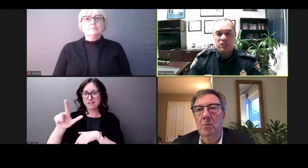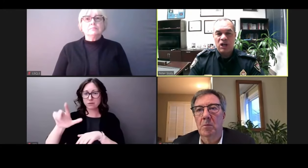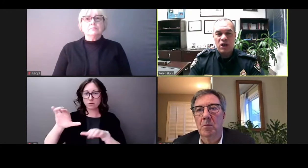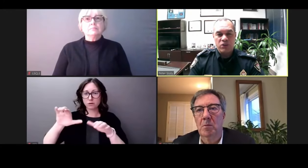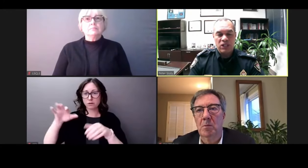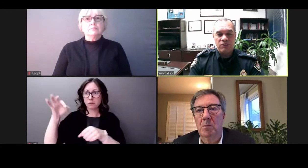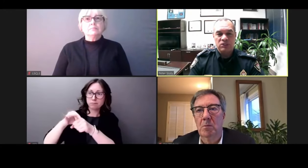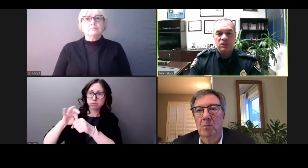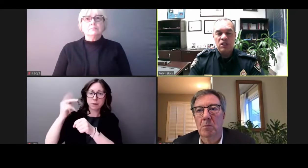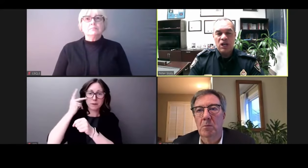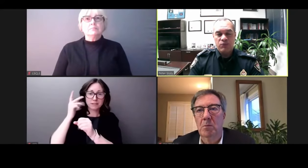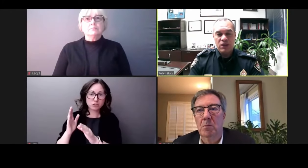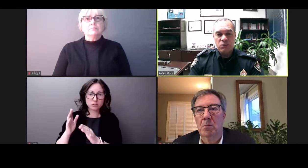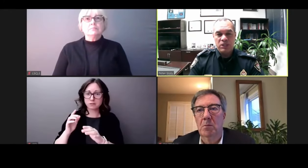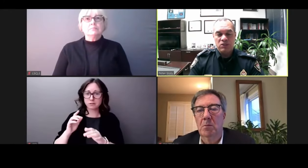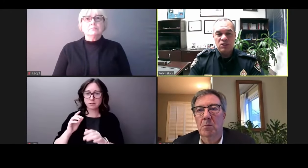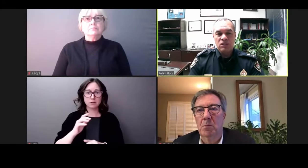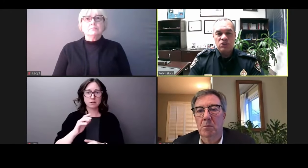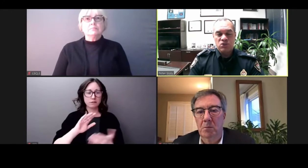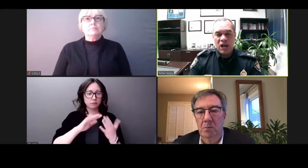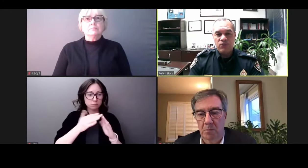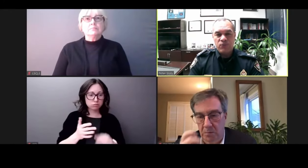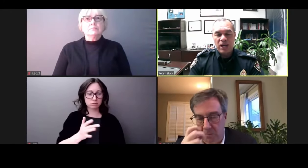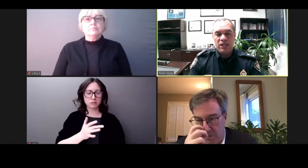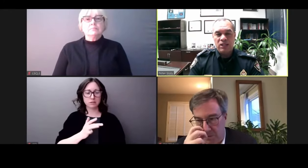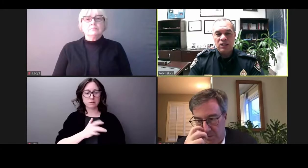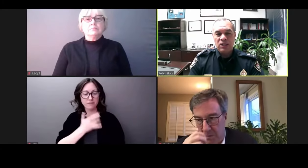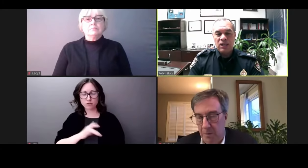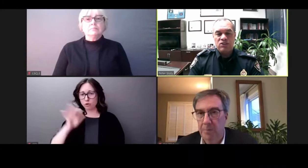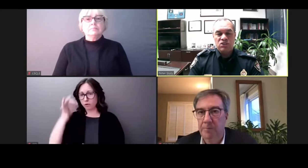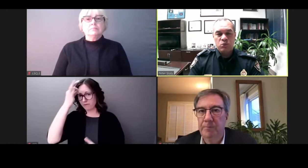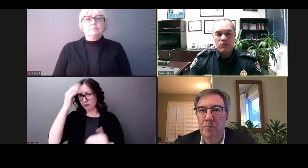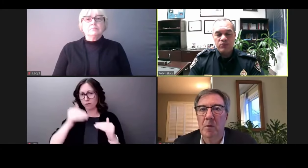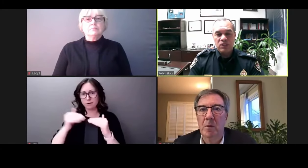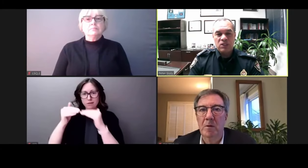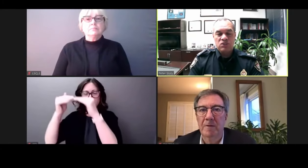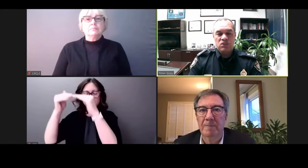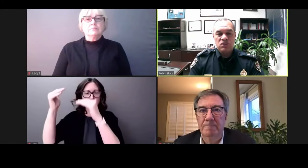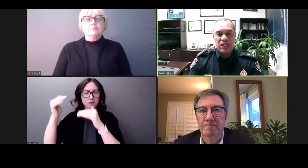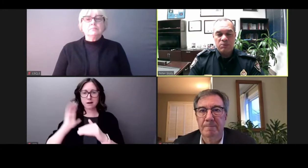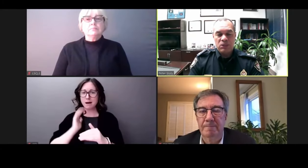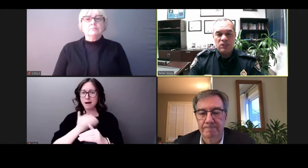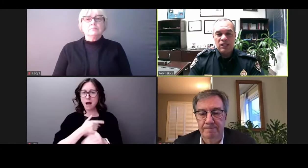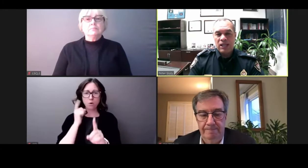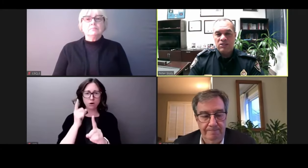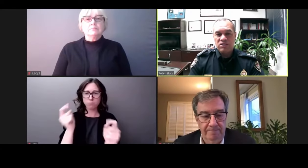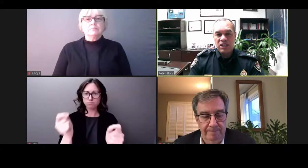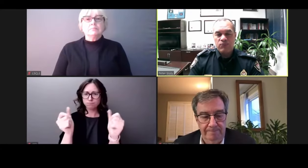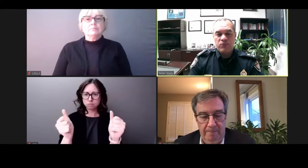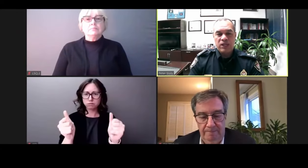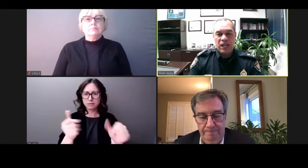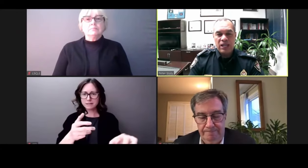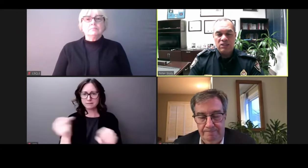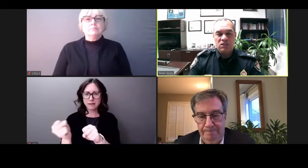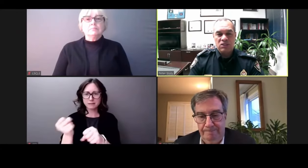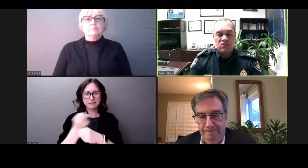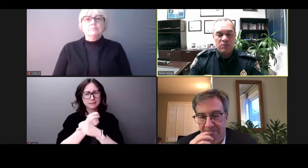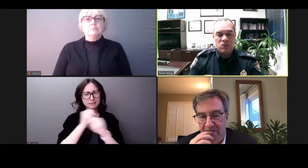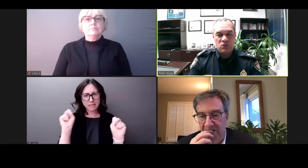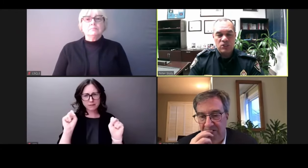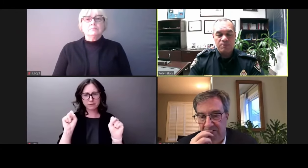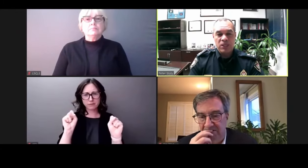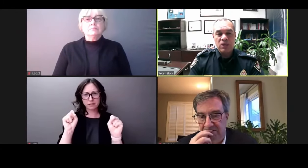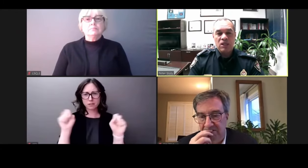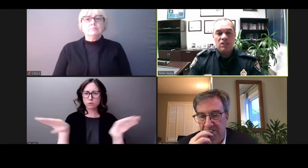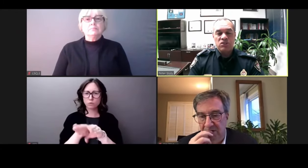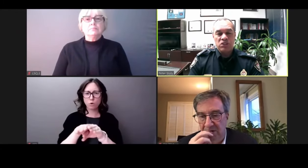officials at other levels of government to try to find a swift, sustainable, and safe end to this